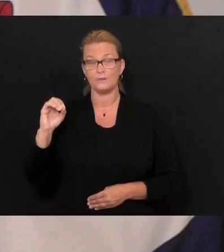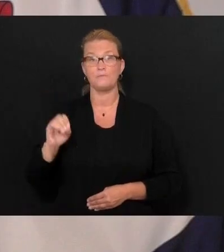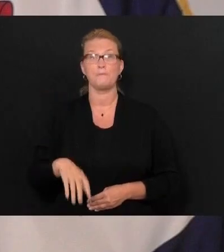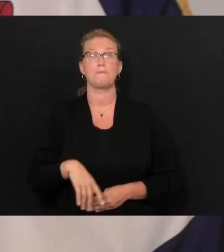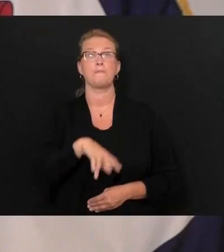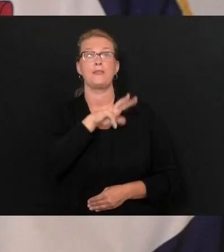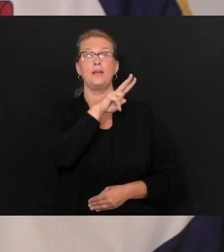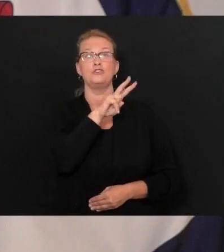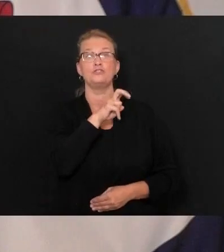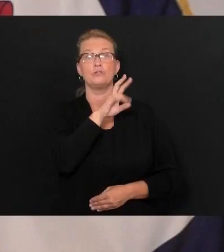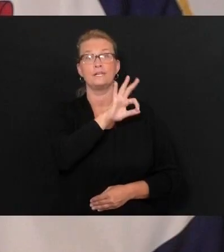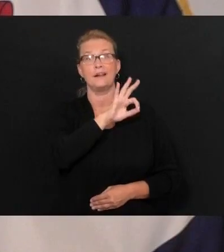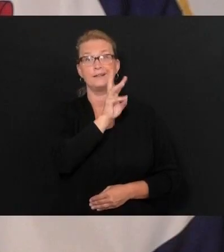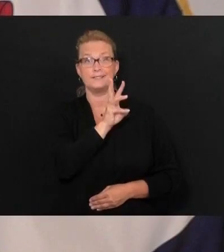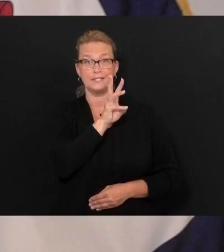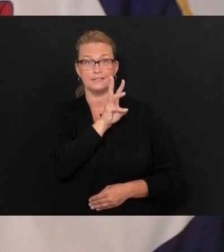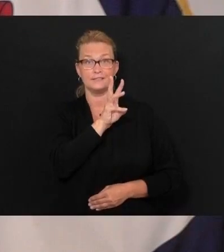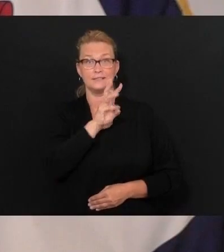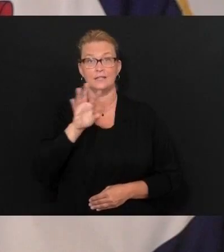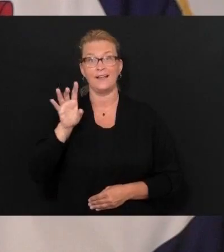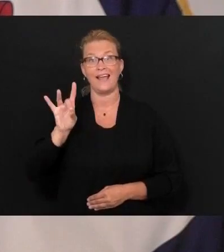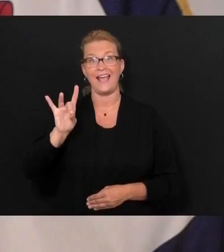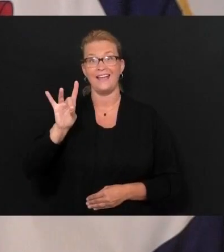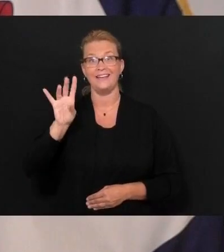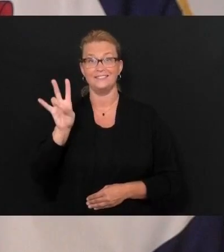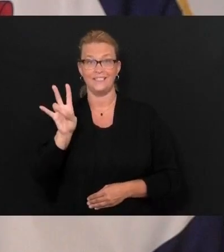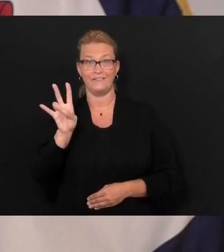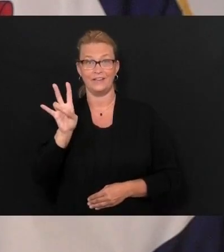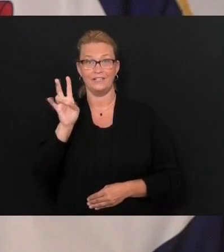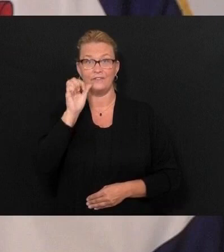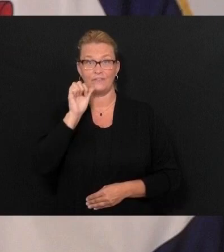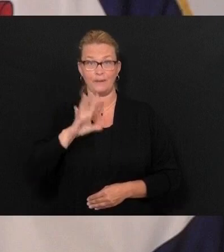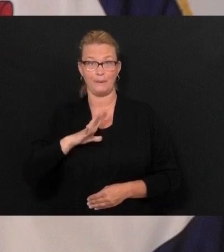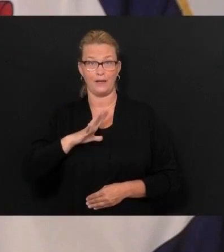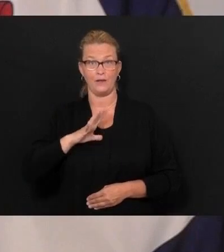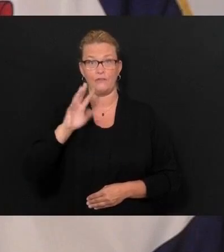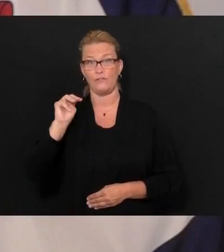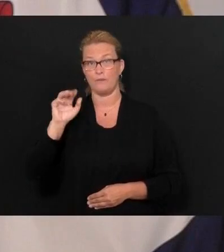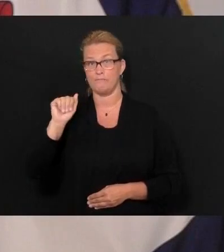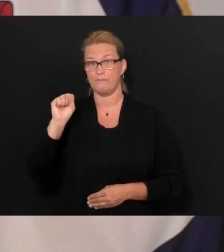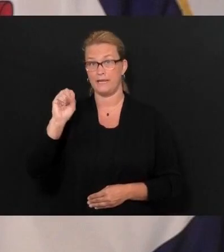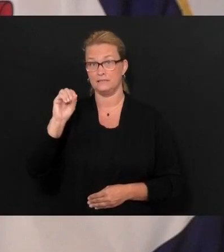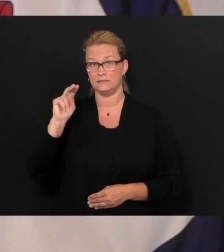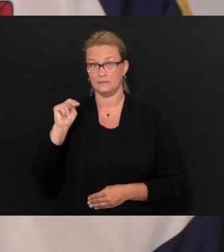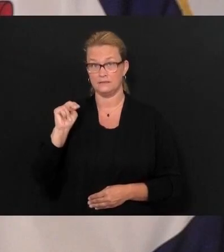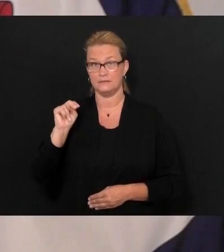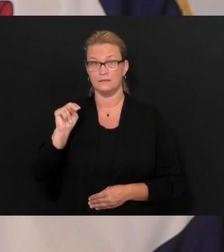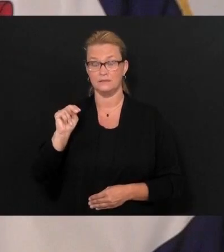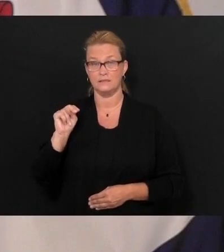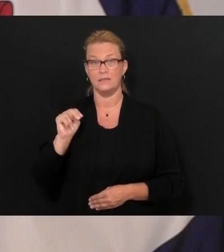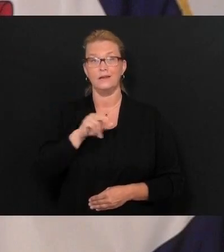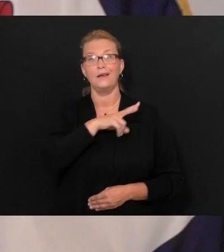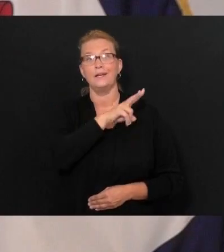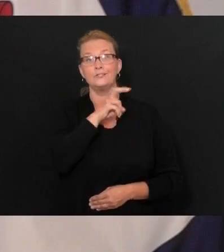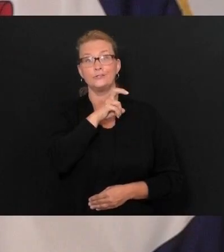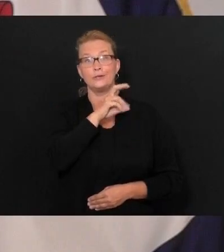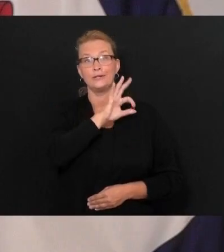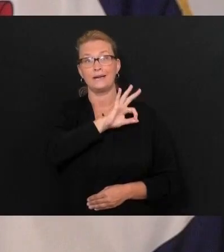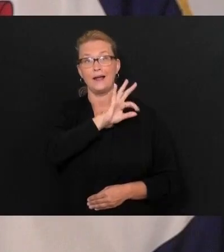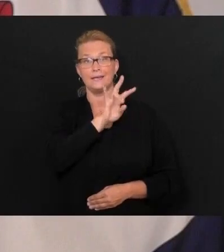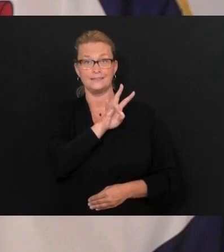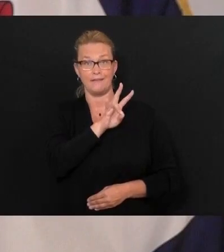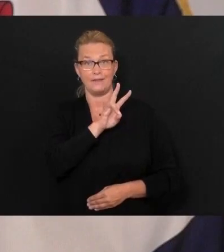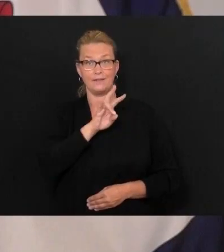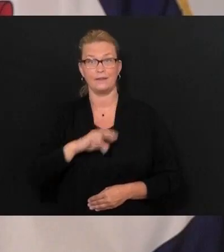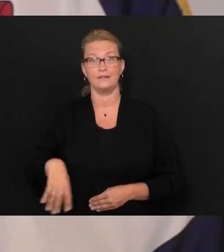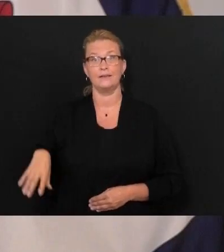The 296th death, an 87-year-old female from Mason County. And our 297th